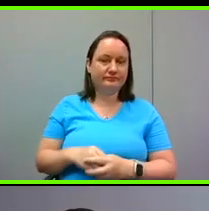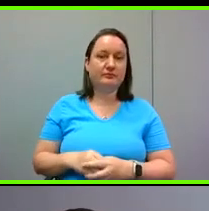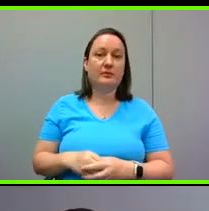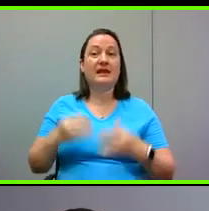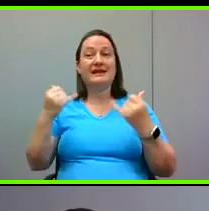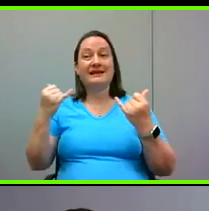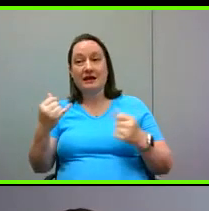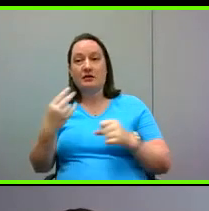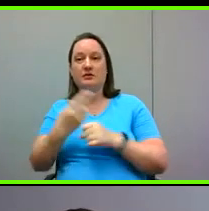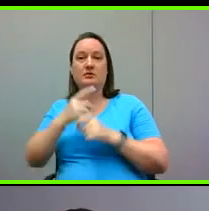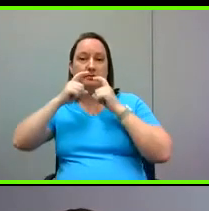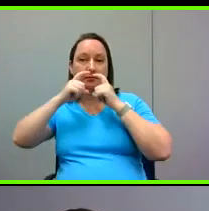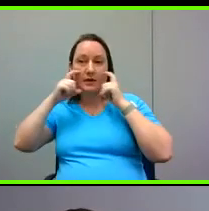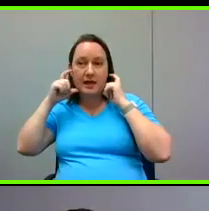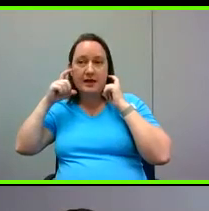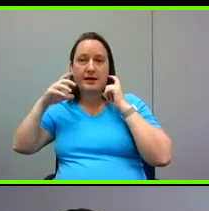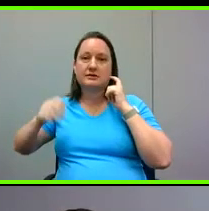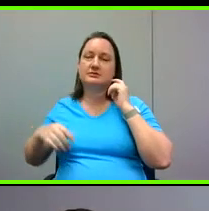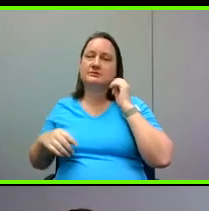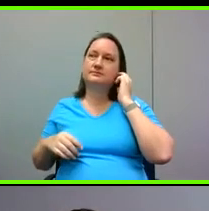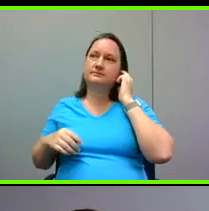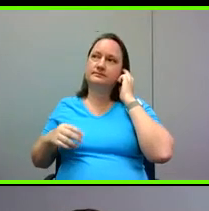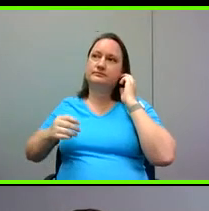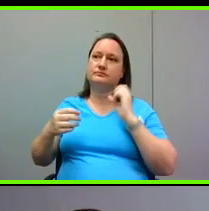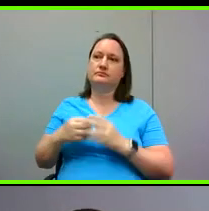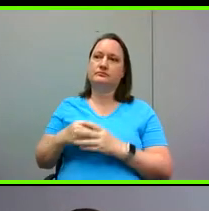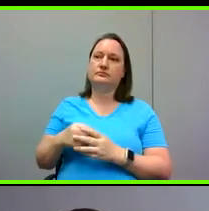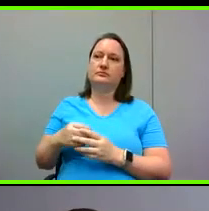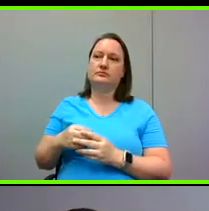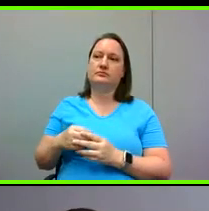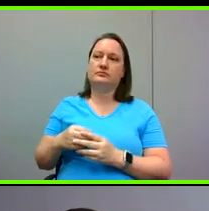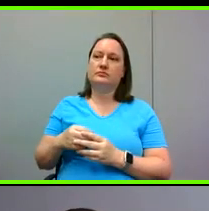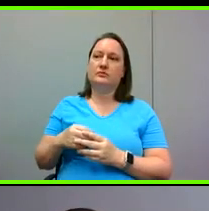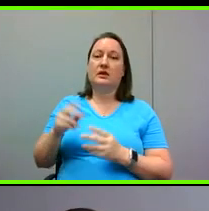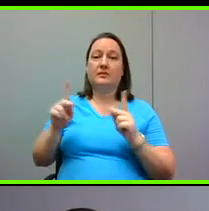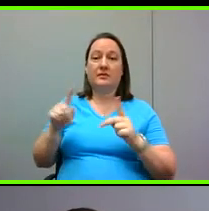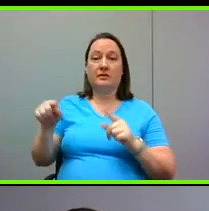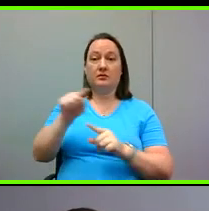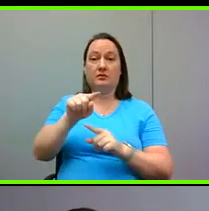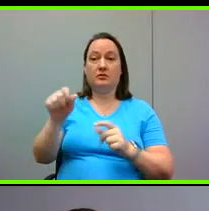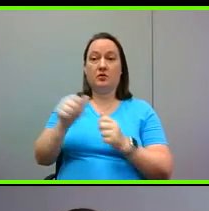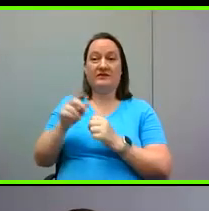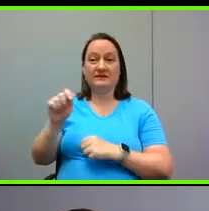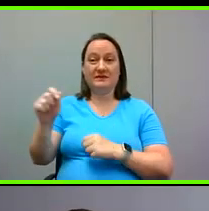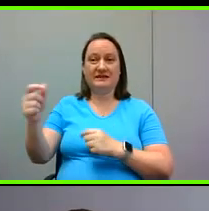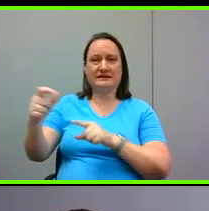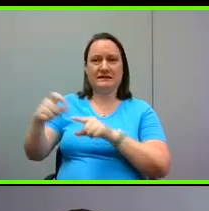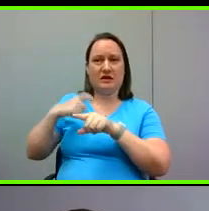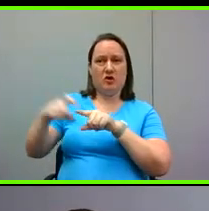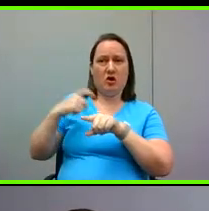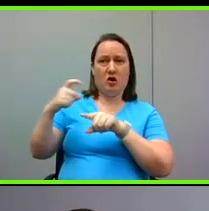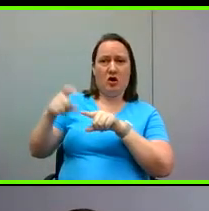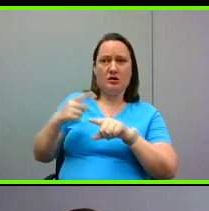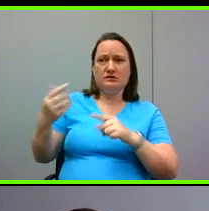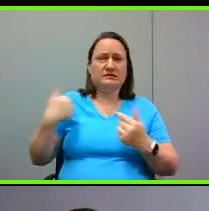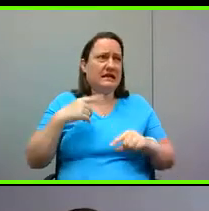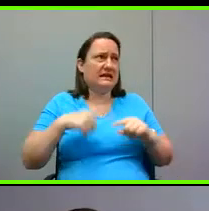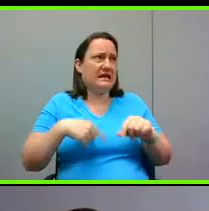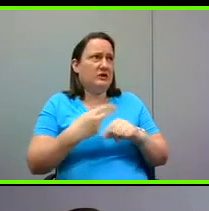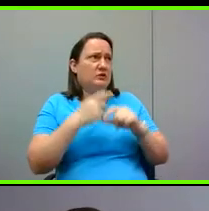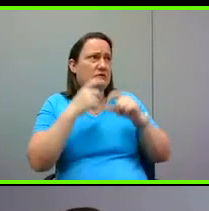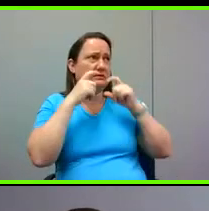masks, we get calls from persons with disabilities that, cannot use masks. So